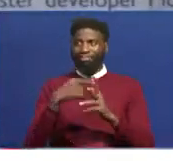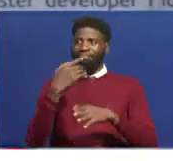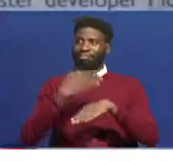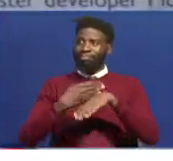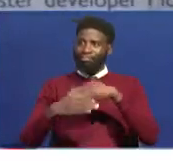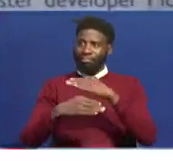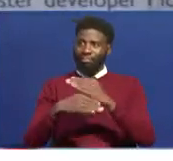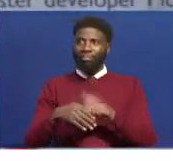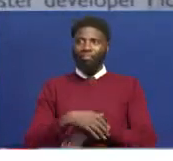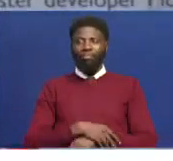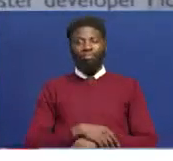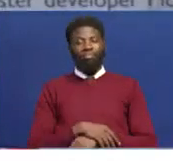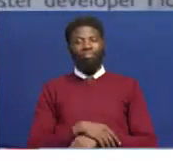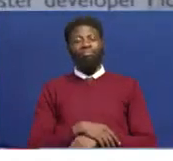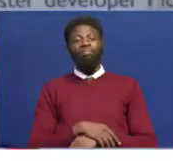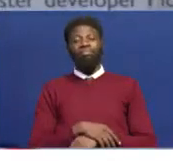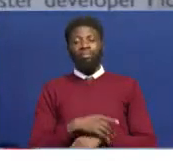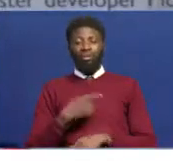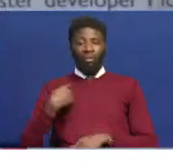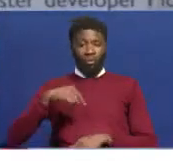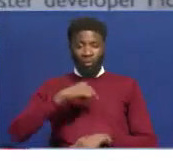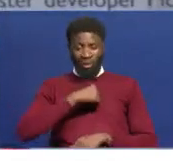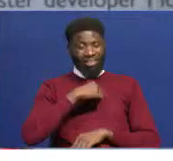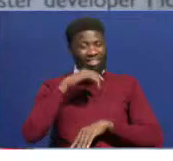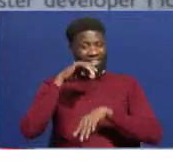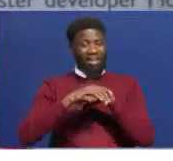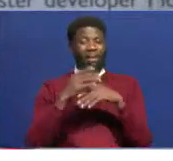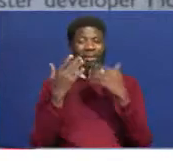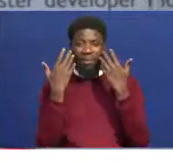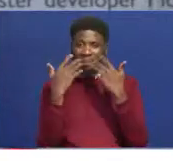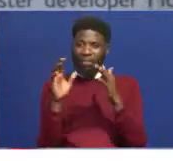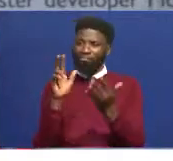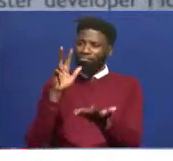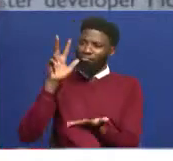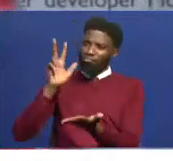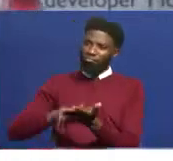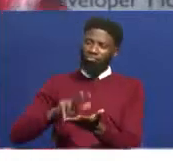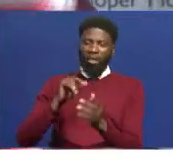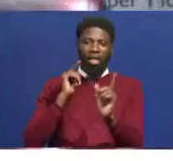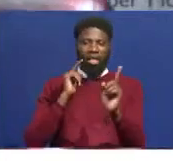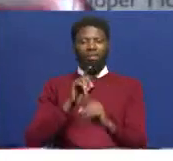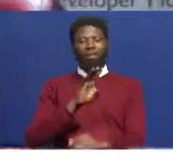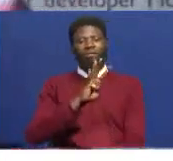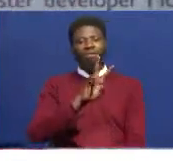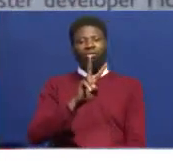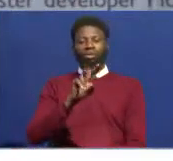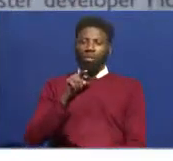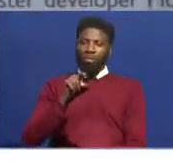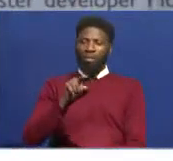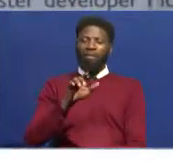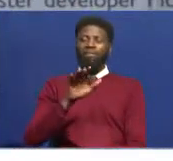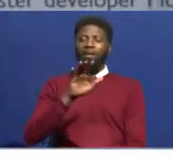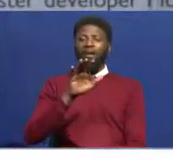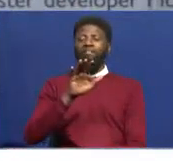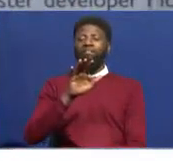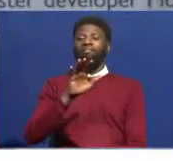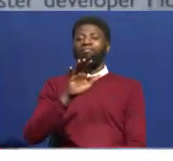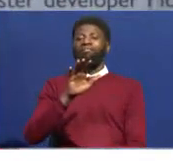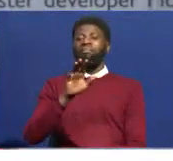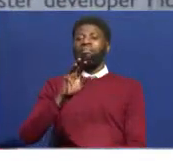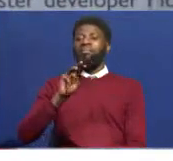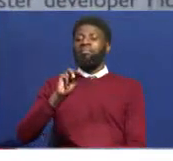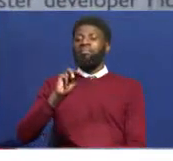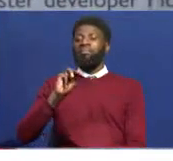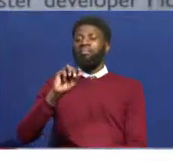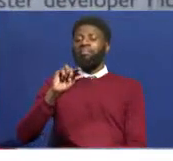note that we have secured the necessary approvals for the 42.5 megawatts Seven Forks solar